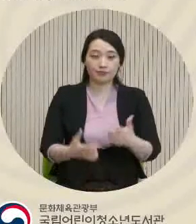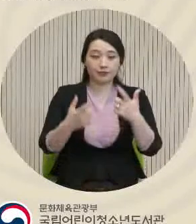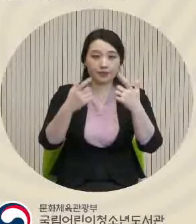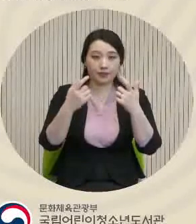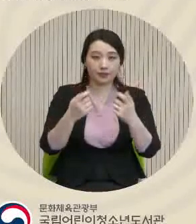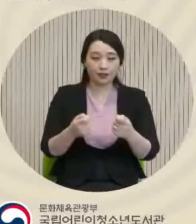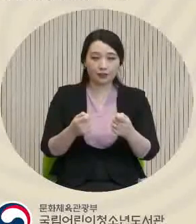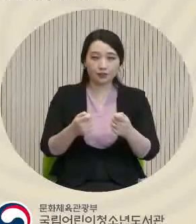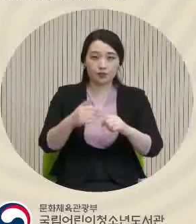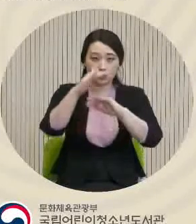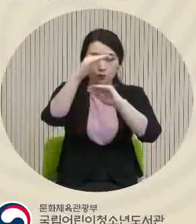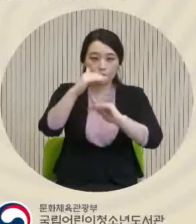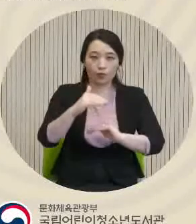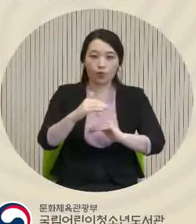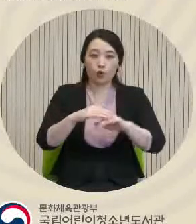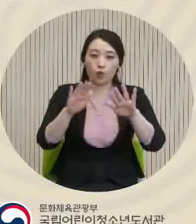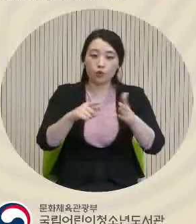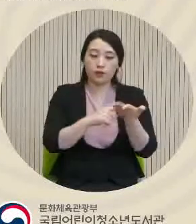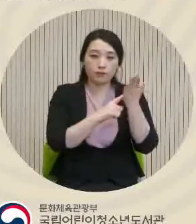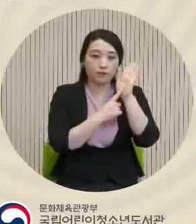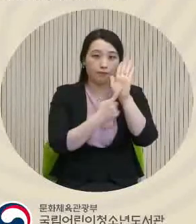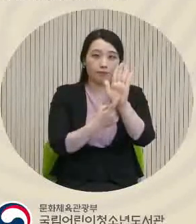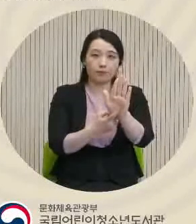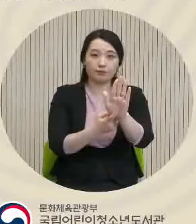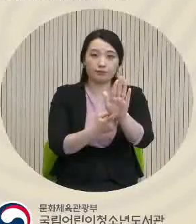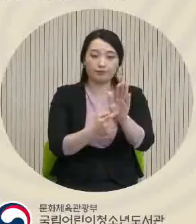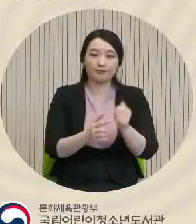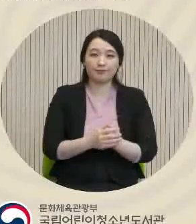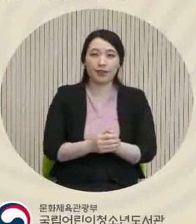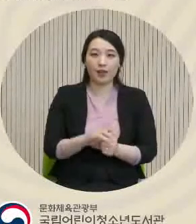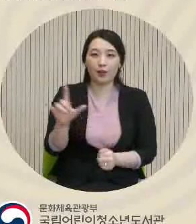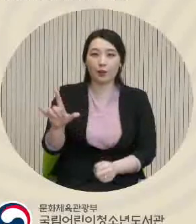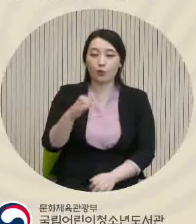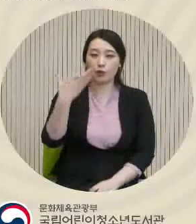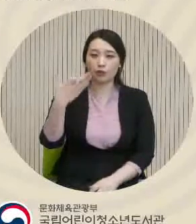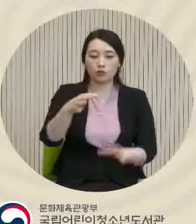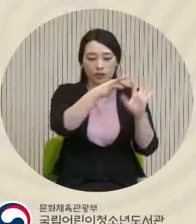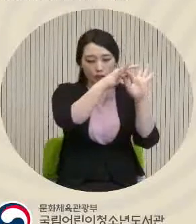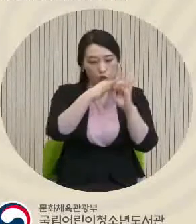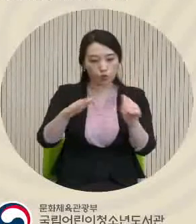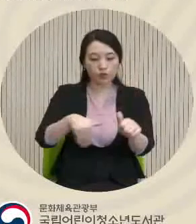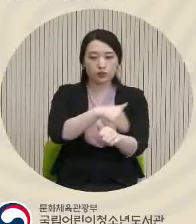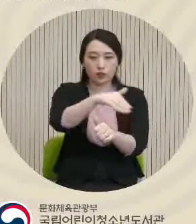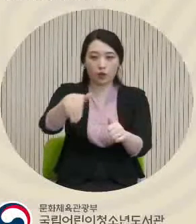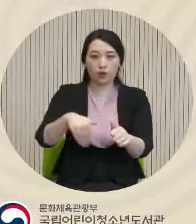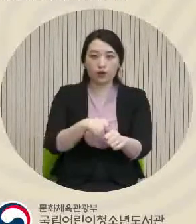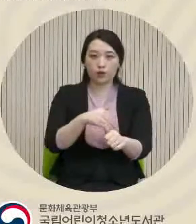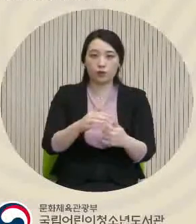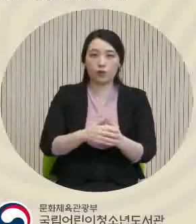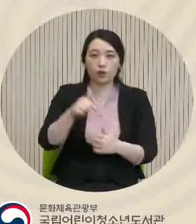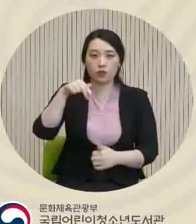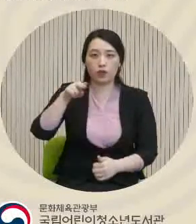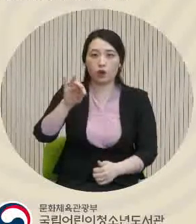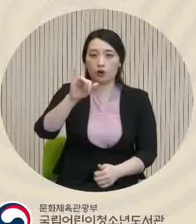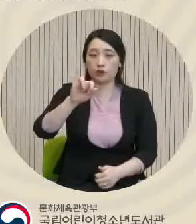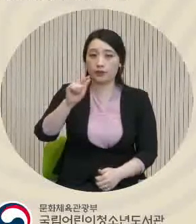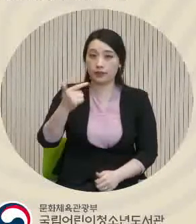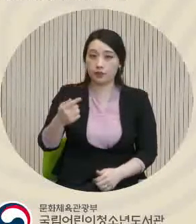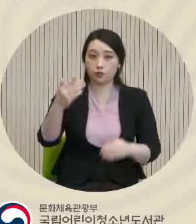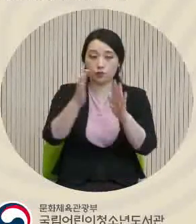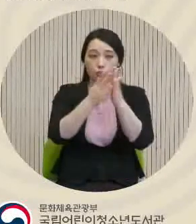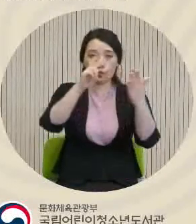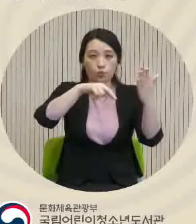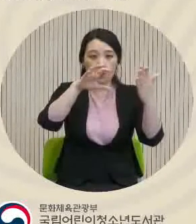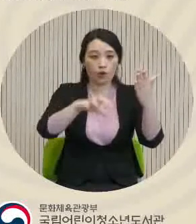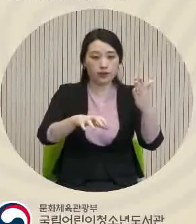So in order to have further discussions, I would like to introduce, amid the COVID-19 situations, the